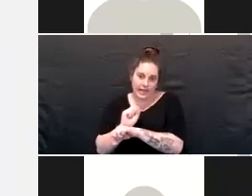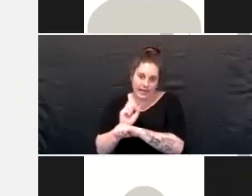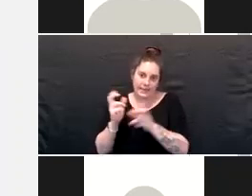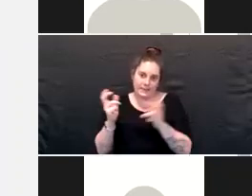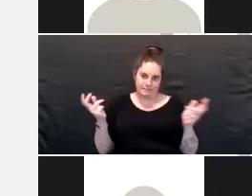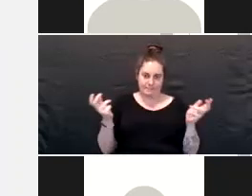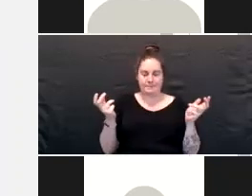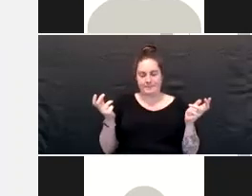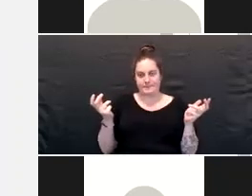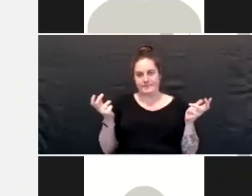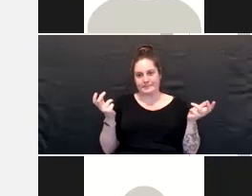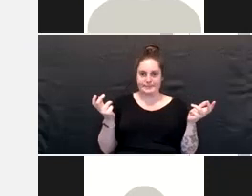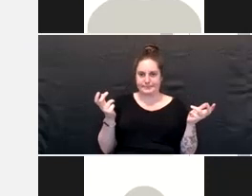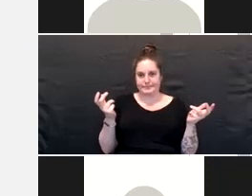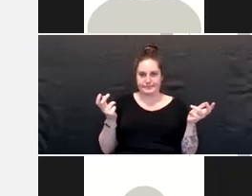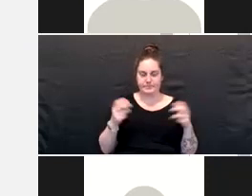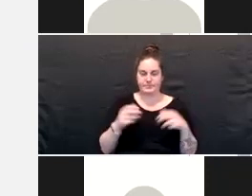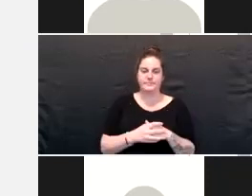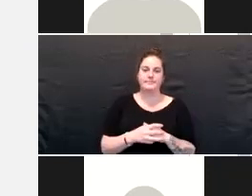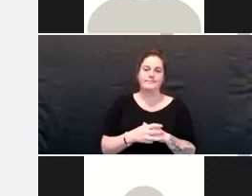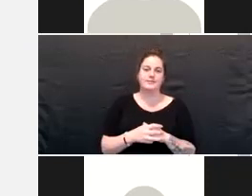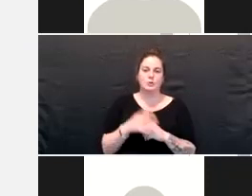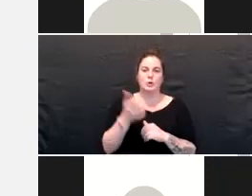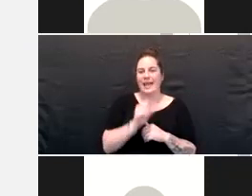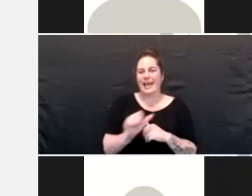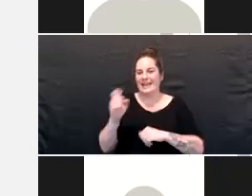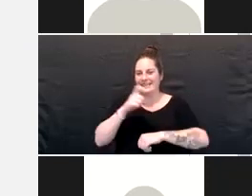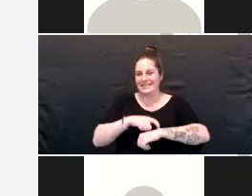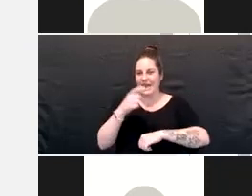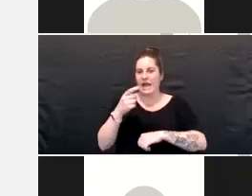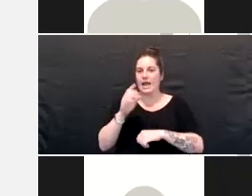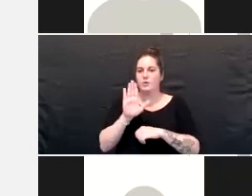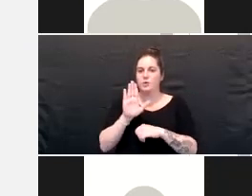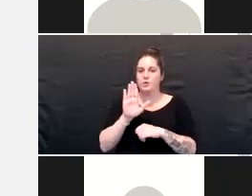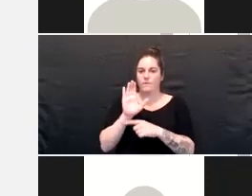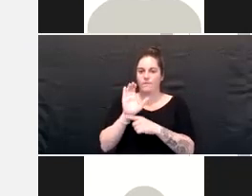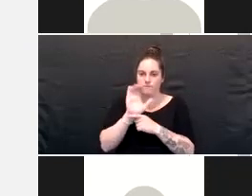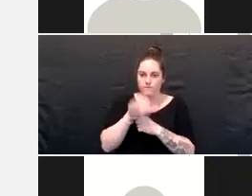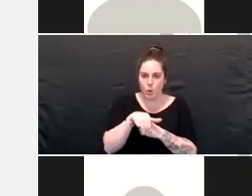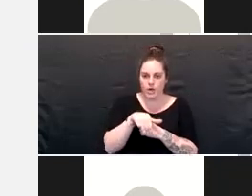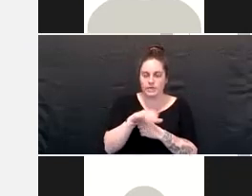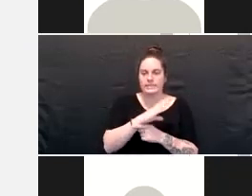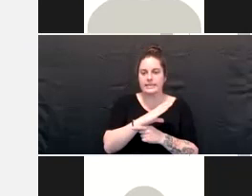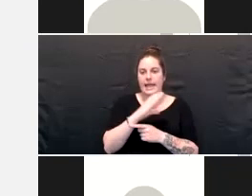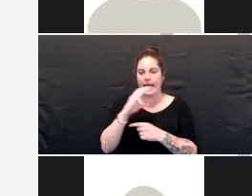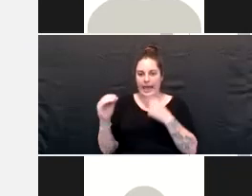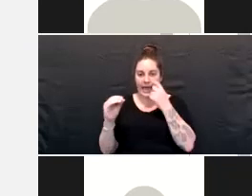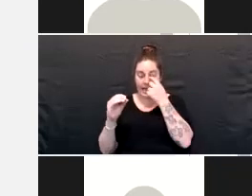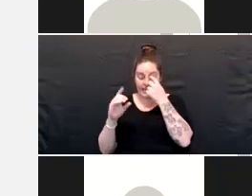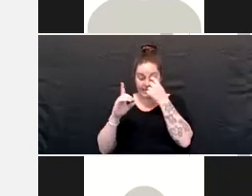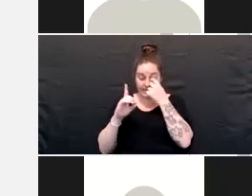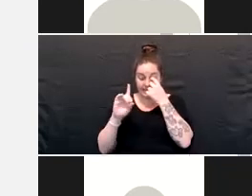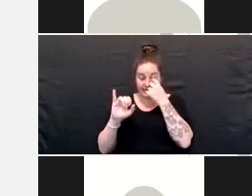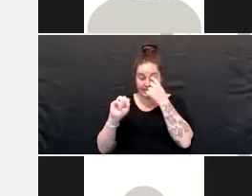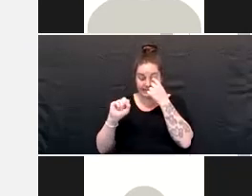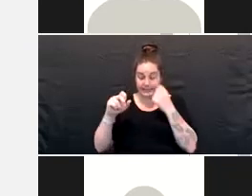Okay? So anytime your force and your displacement are perpendicular, as in